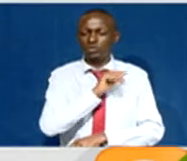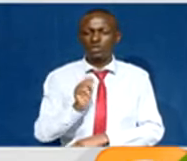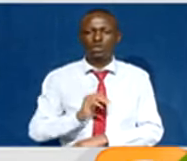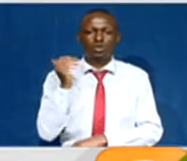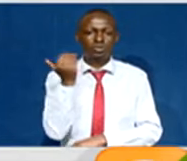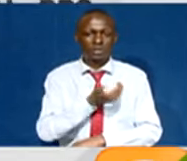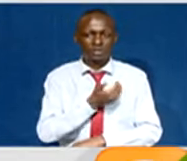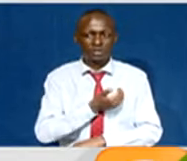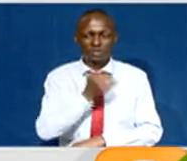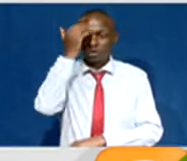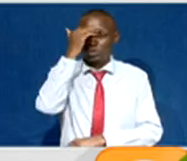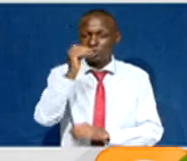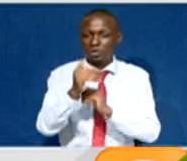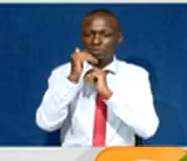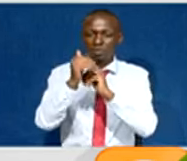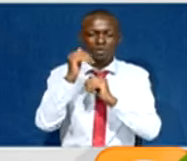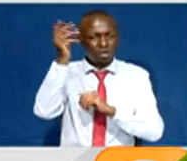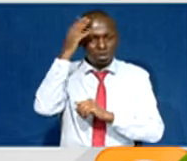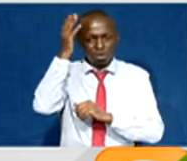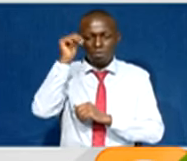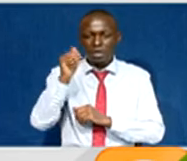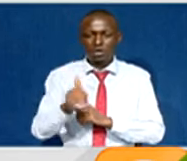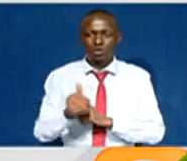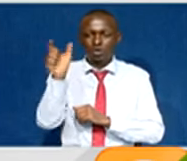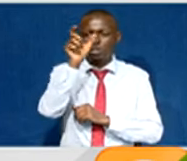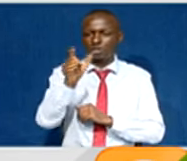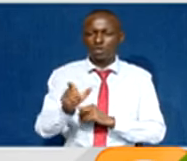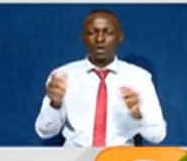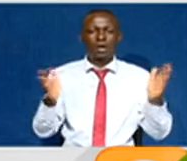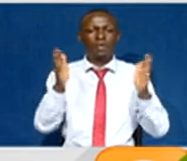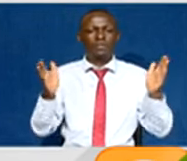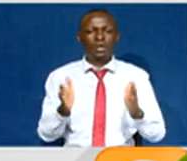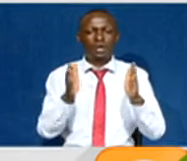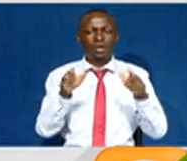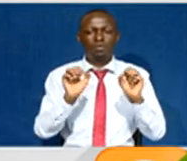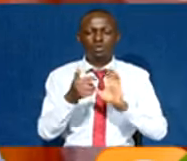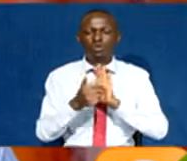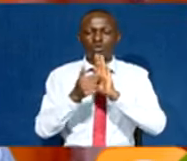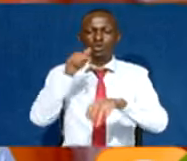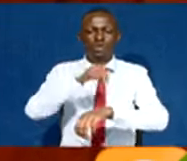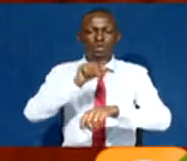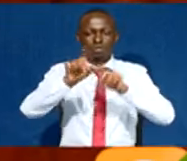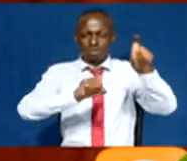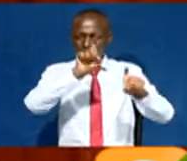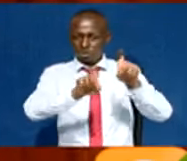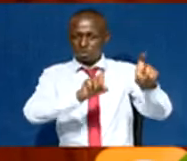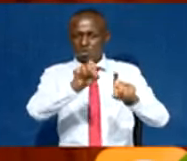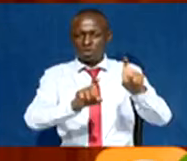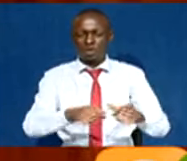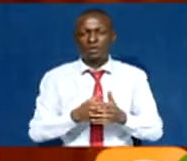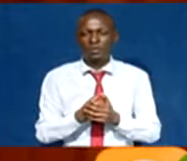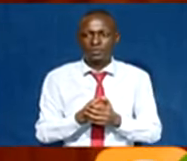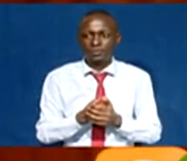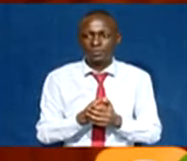committee. Limitations on scope of knowledge on regional affairs were glaringly on display during his vetting. For the understanding of the GDP